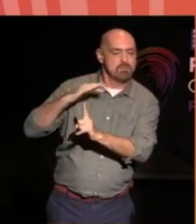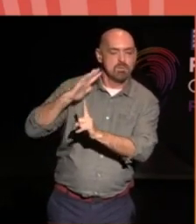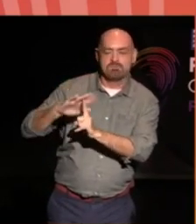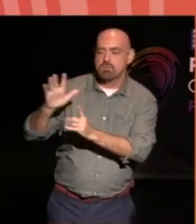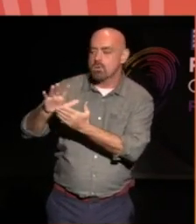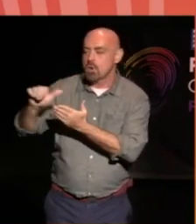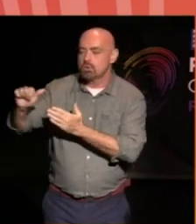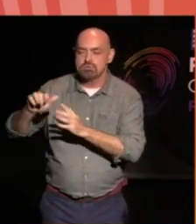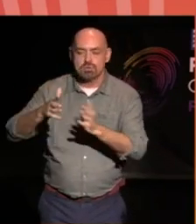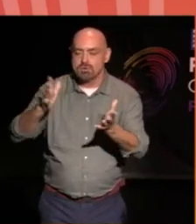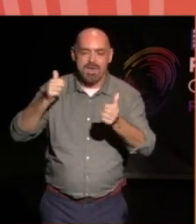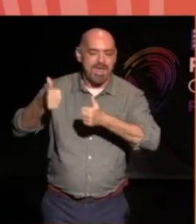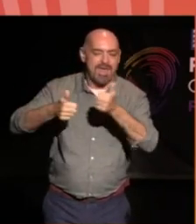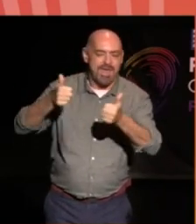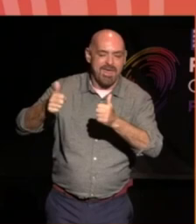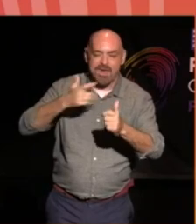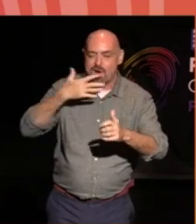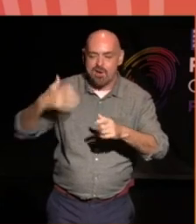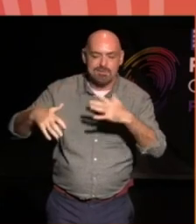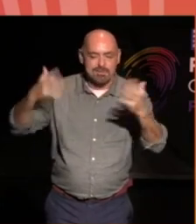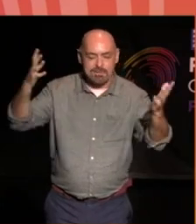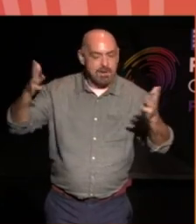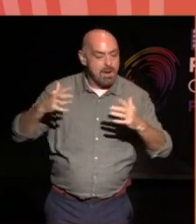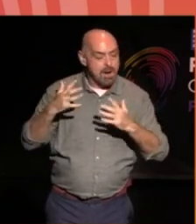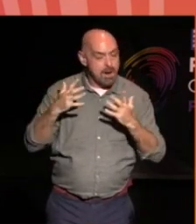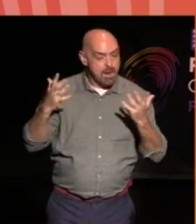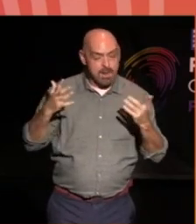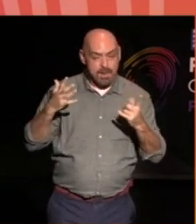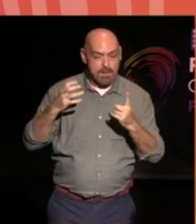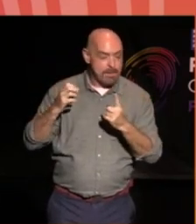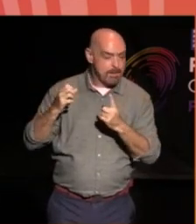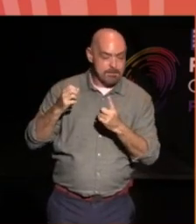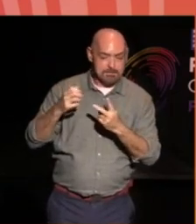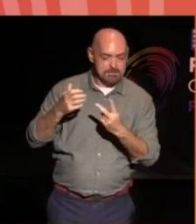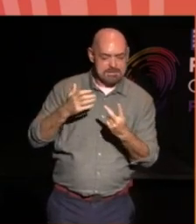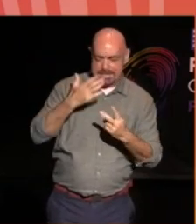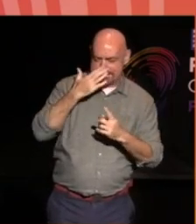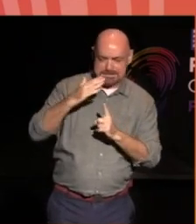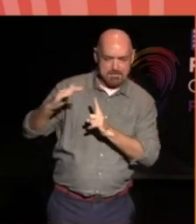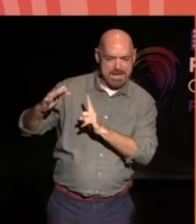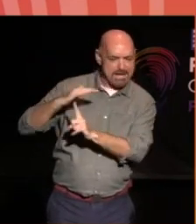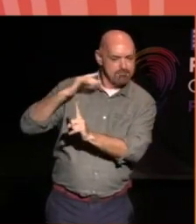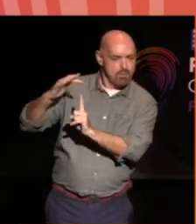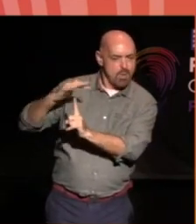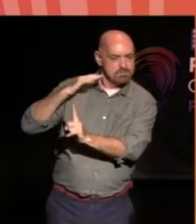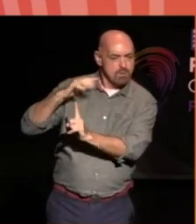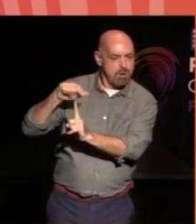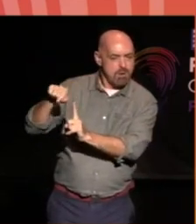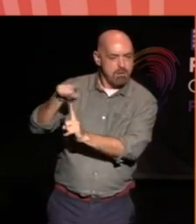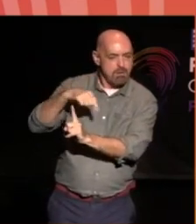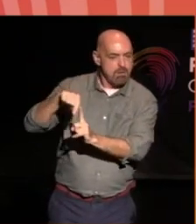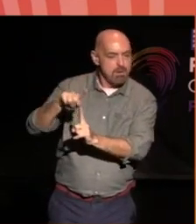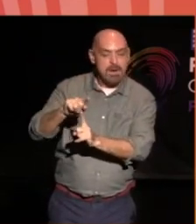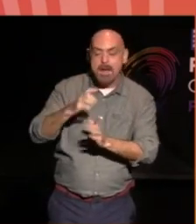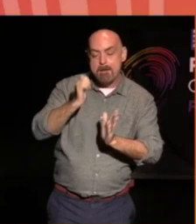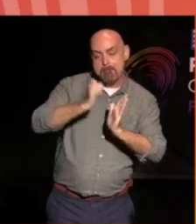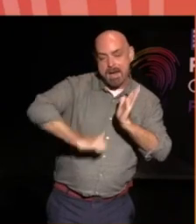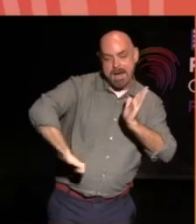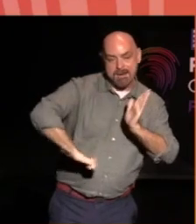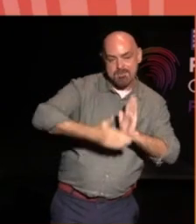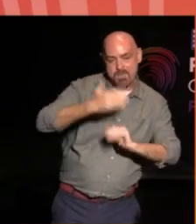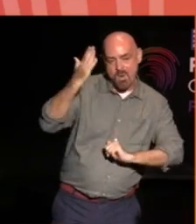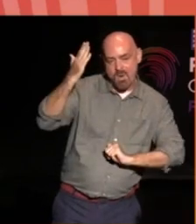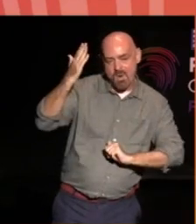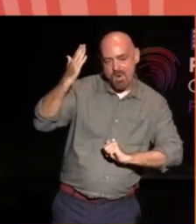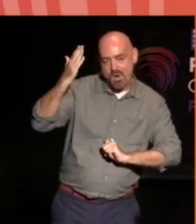And the sort of prevailing message amongst influencers at the moment is, you know, buy more, have